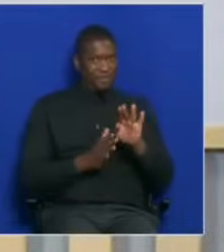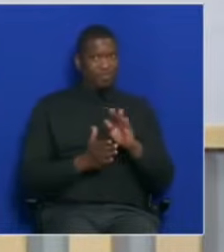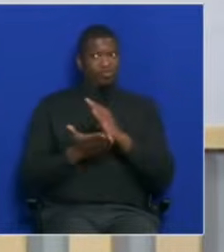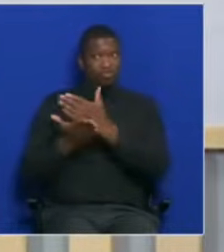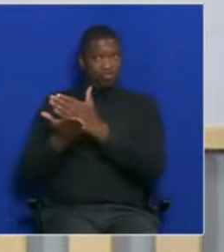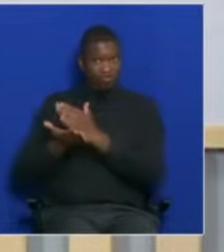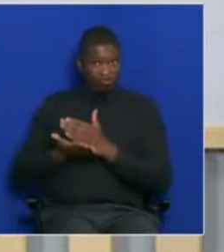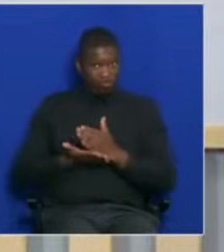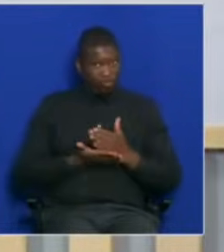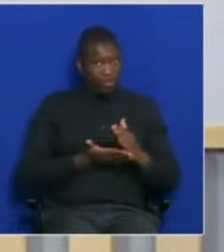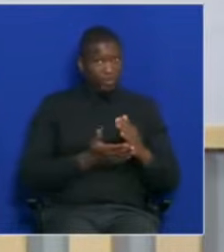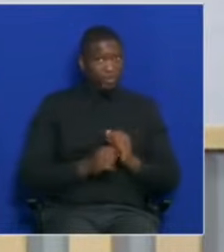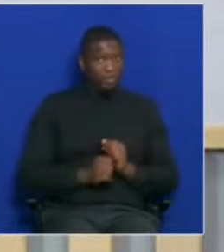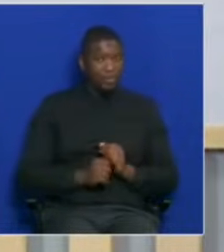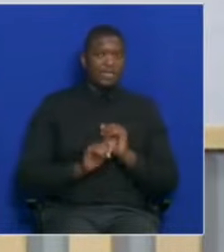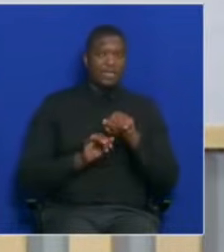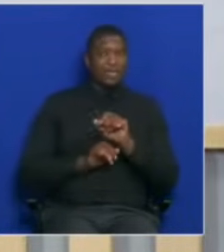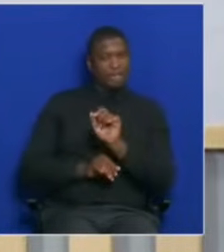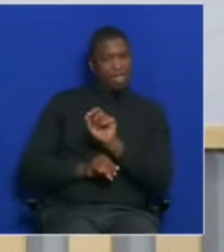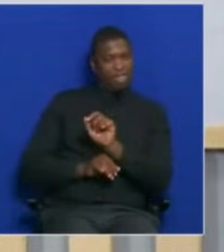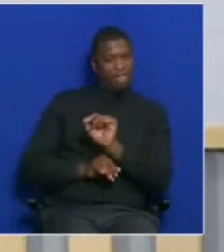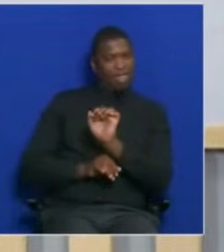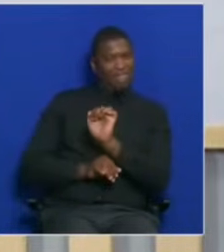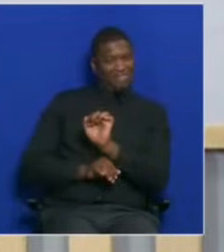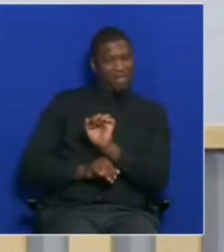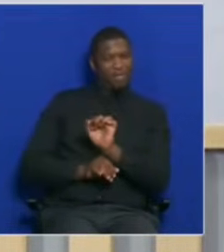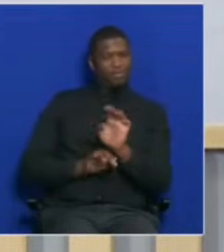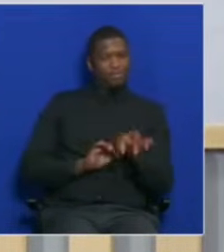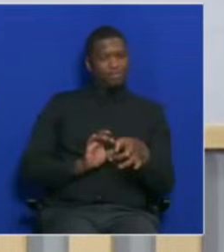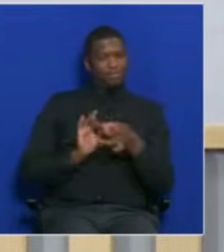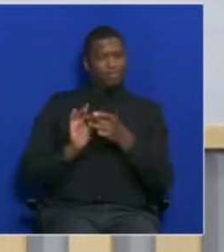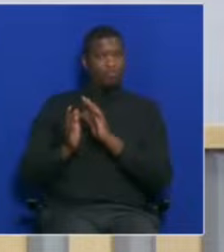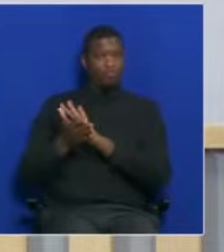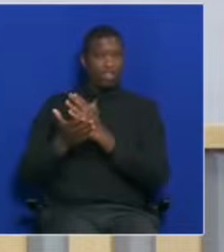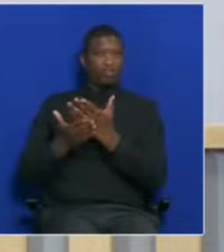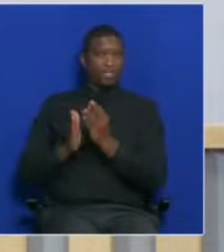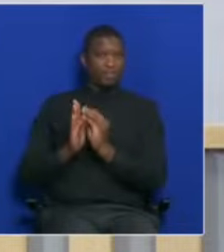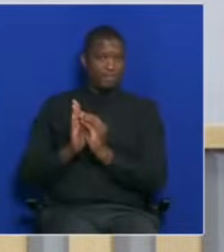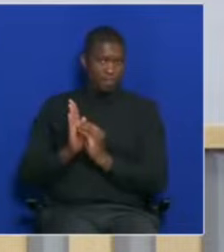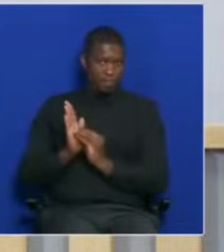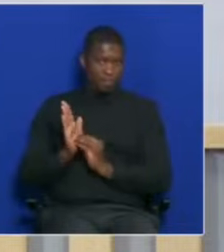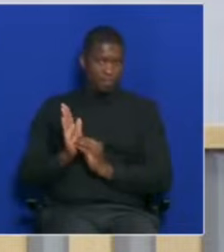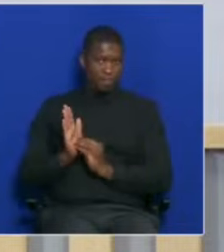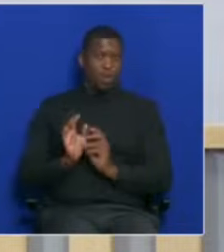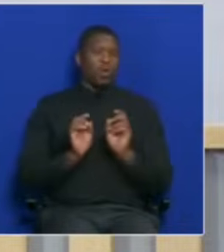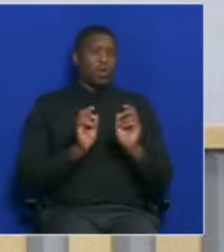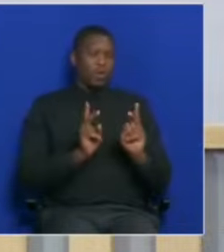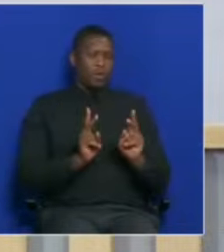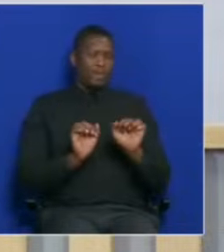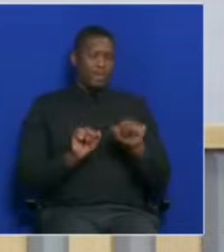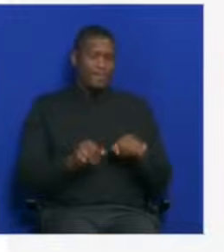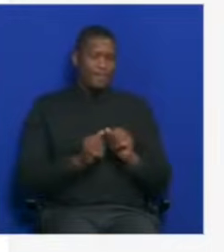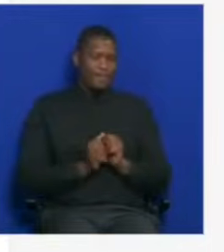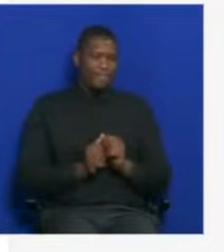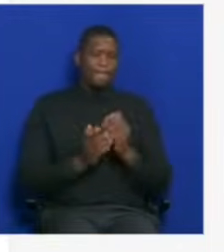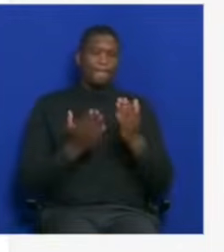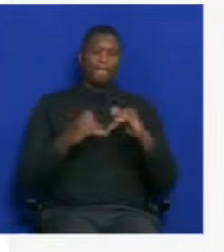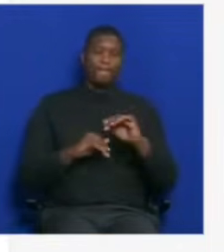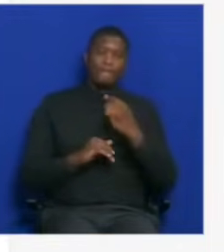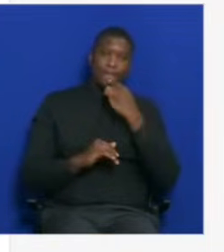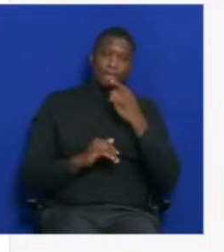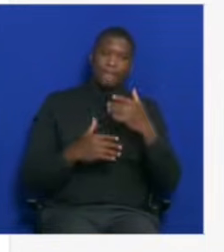Yeah, that relates to the transcript. Okay. Then it says that further discussion